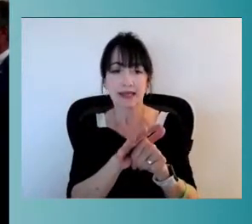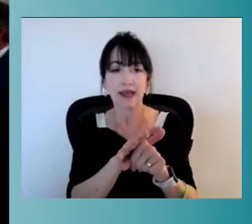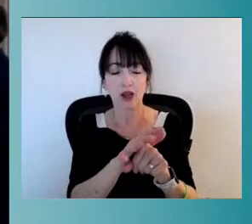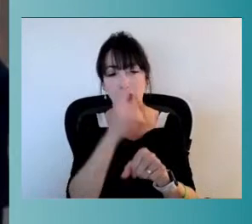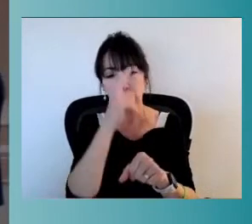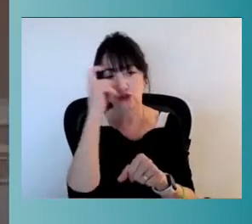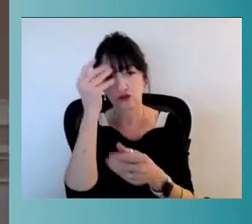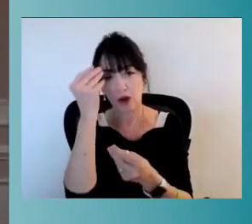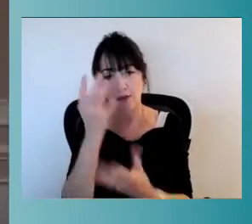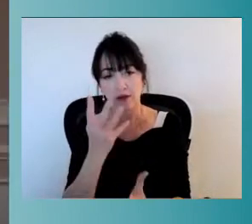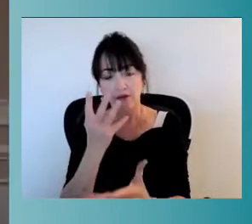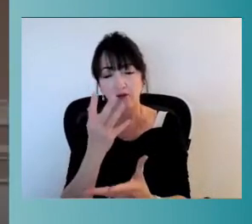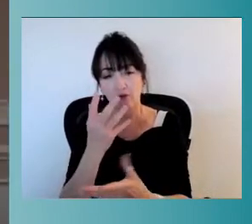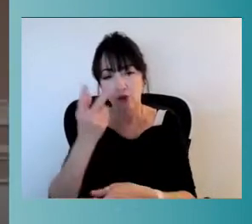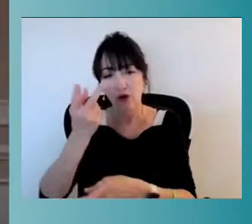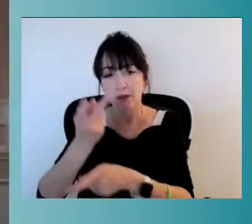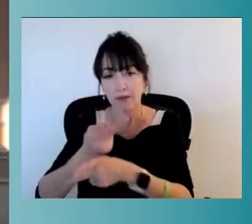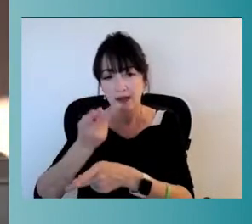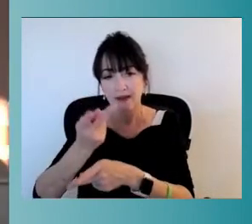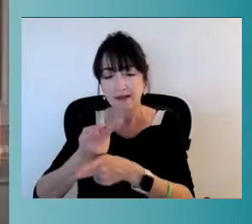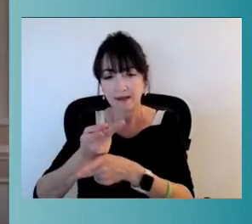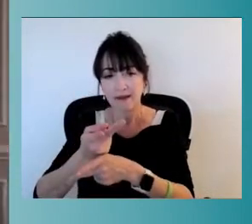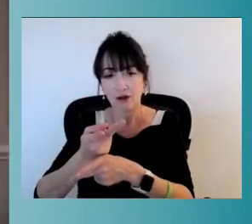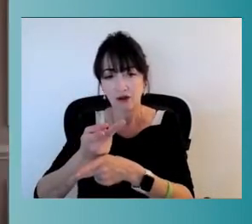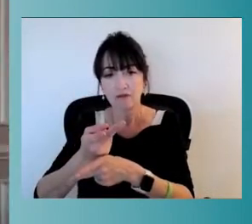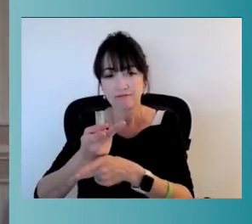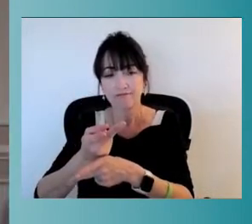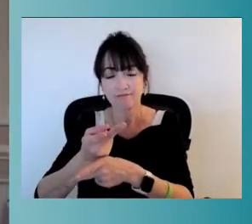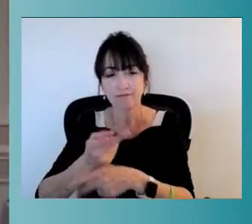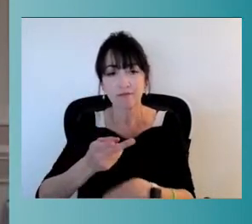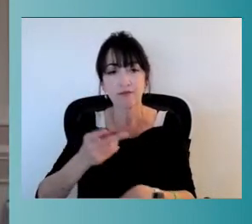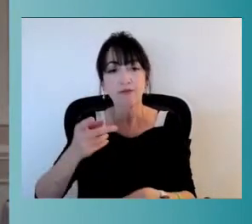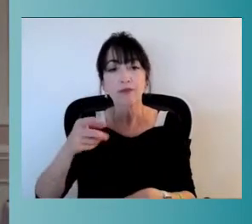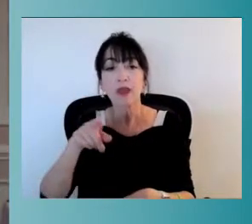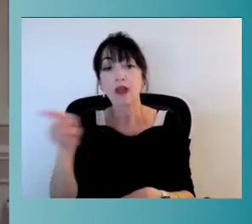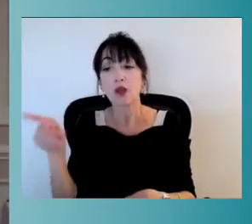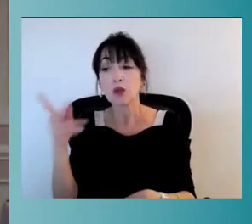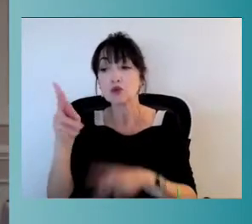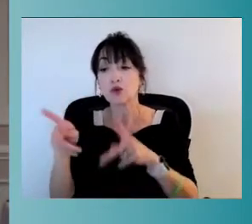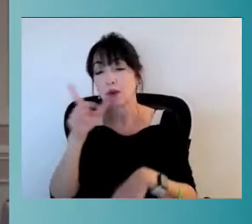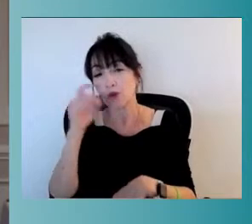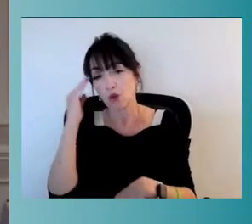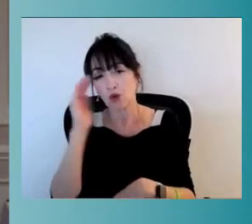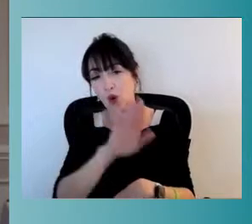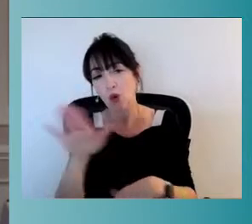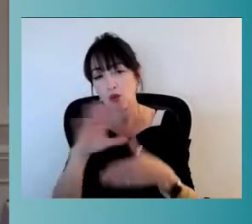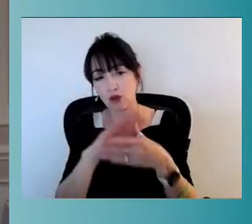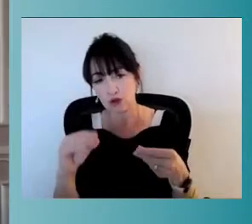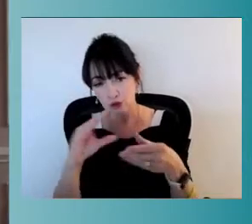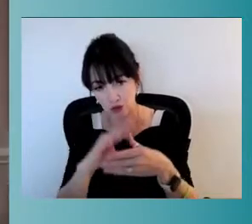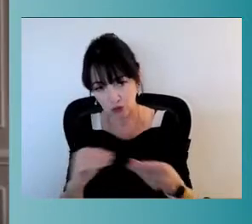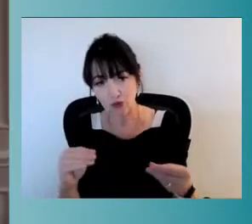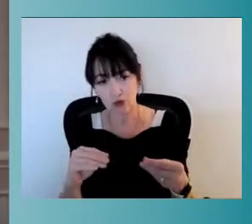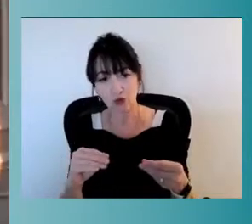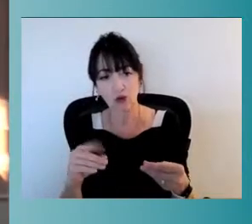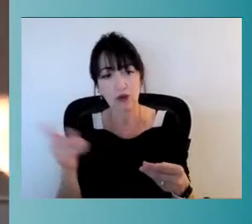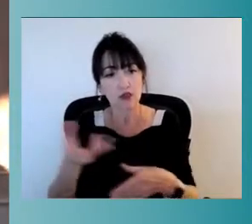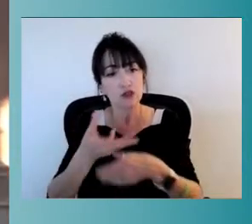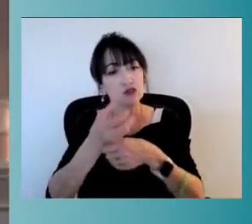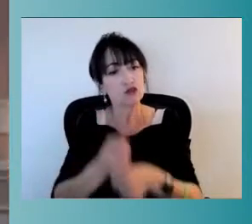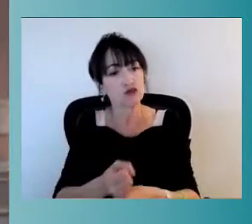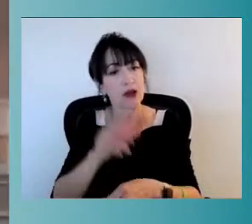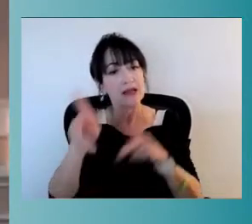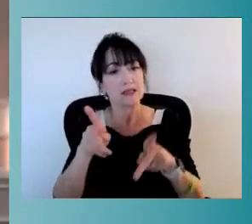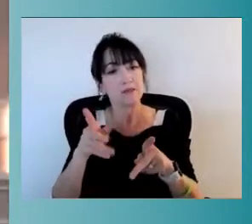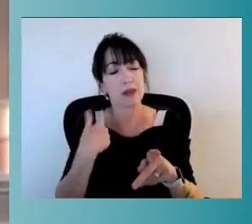where a client is and know their story and who know their story best. Trusting that people have their own best solutions is